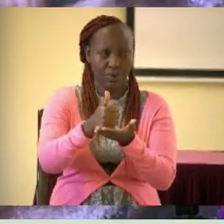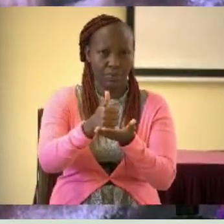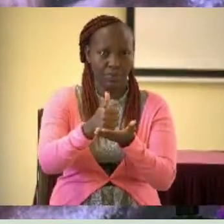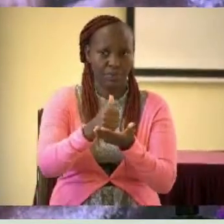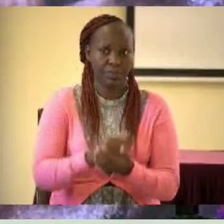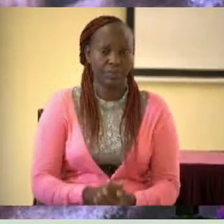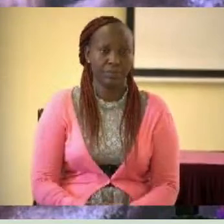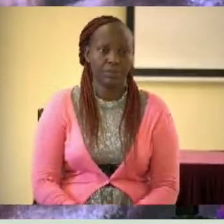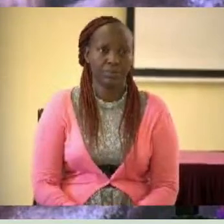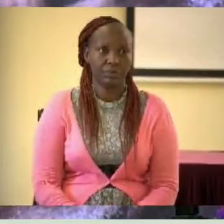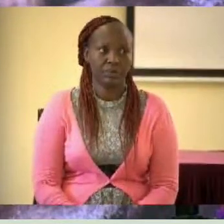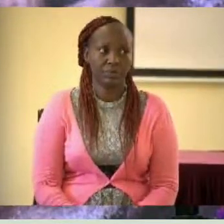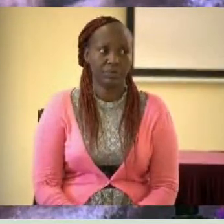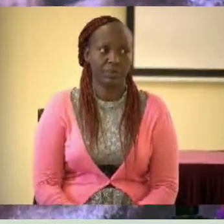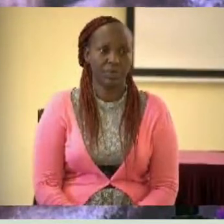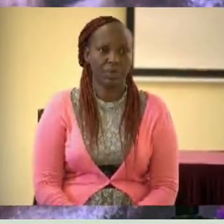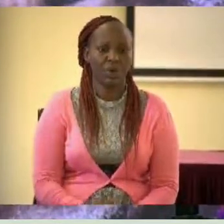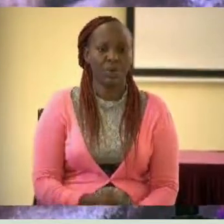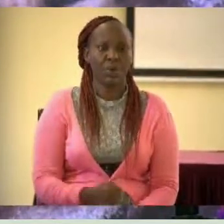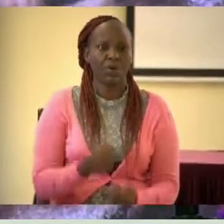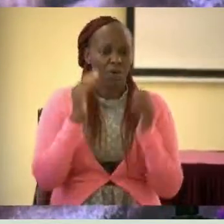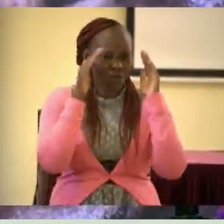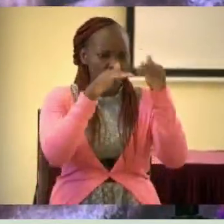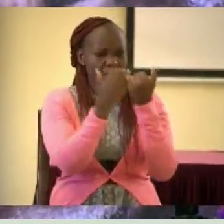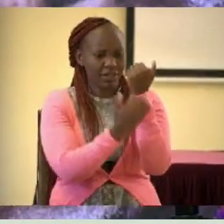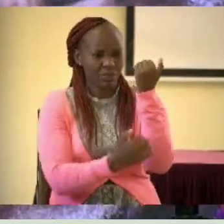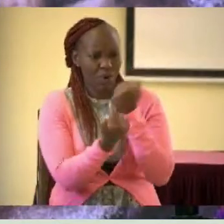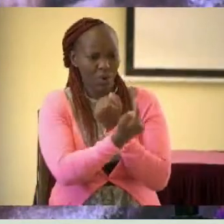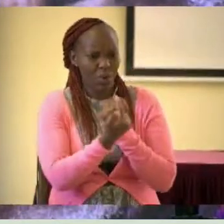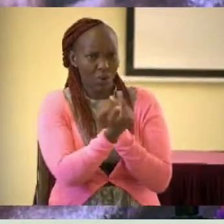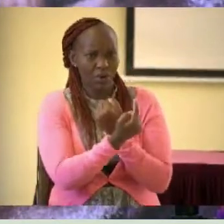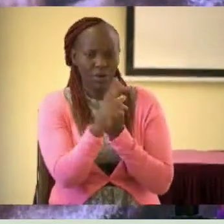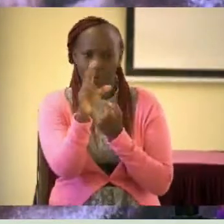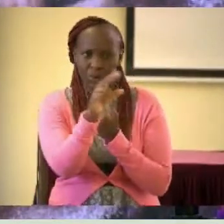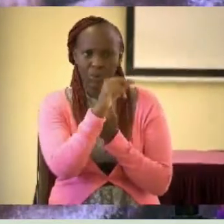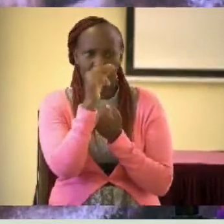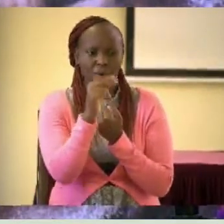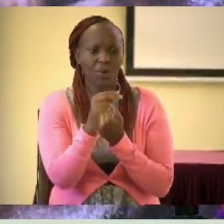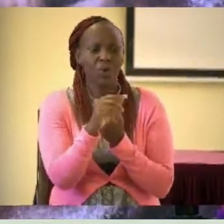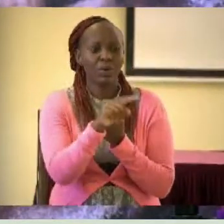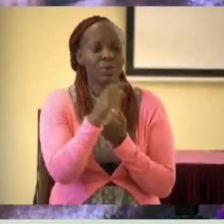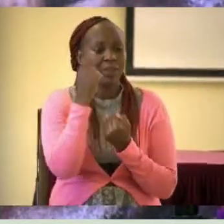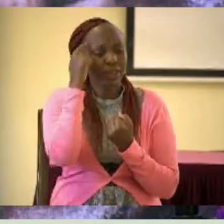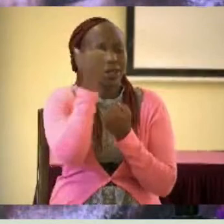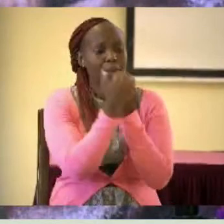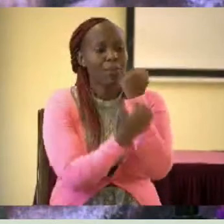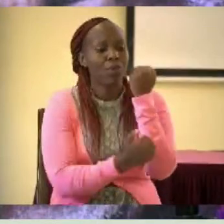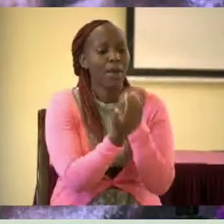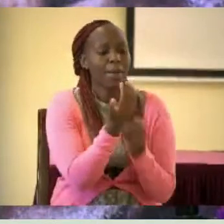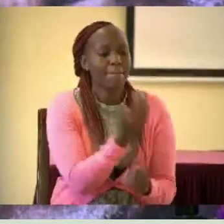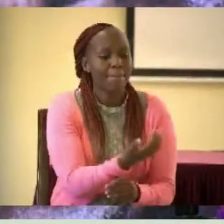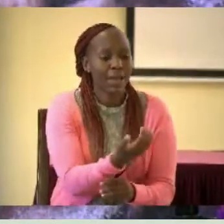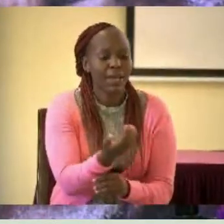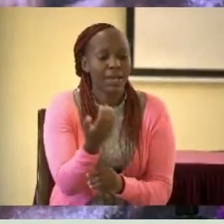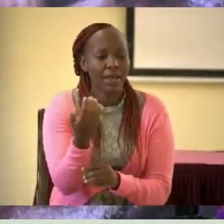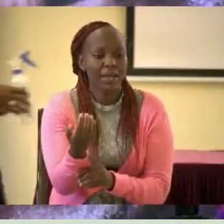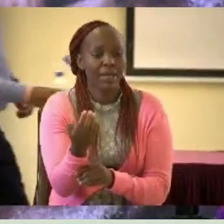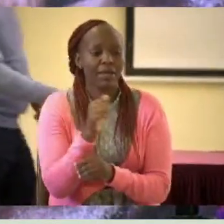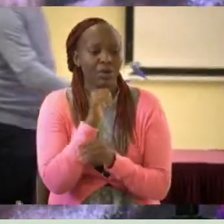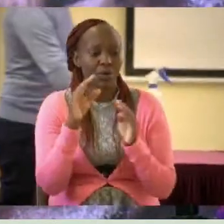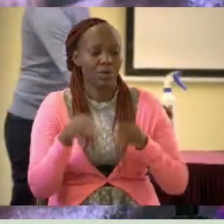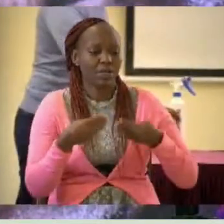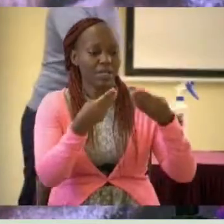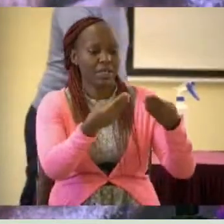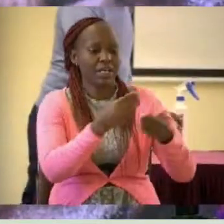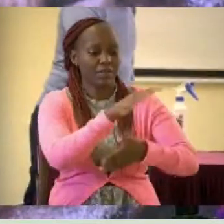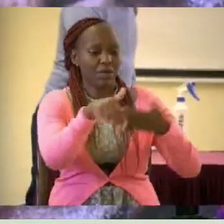for the poor, and because it is for the poor, they are begging, So we do not give our all